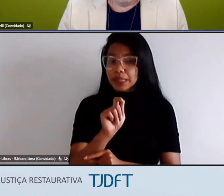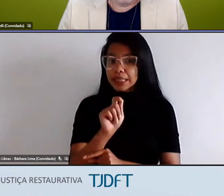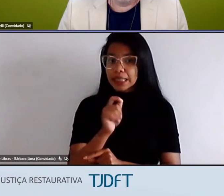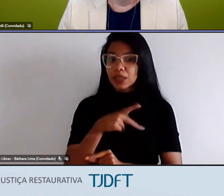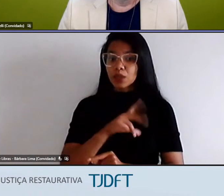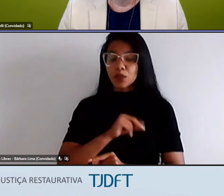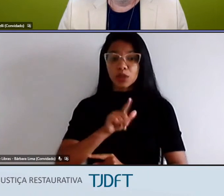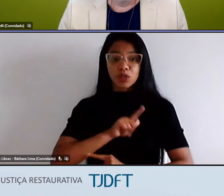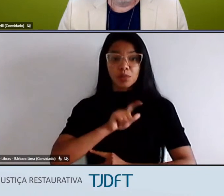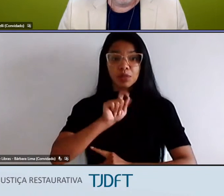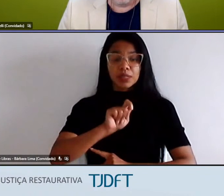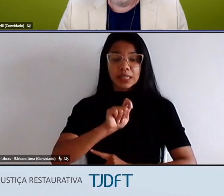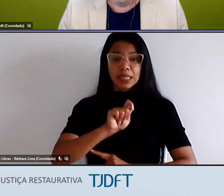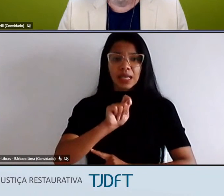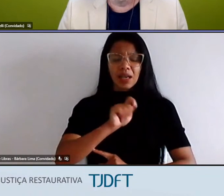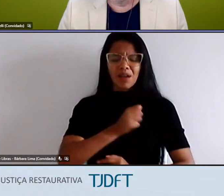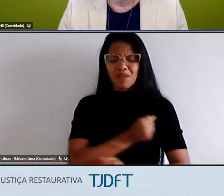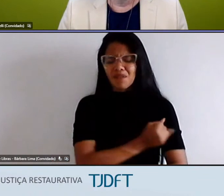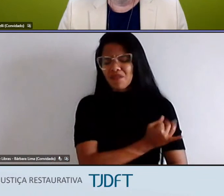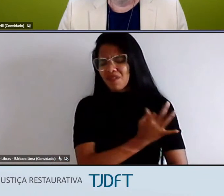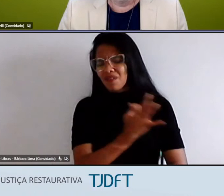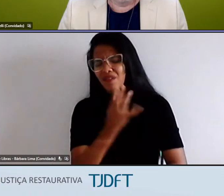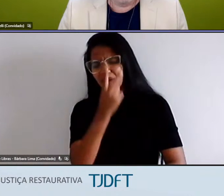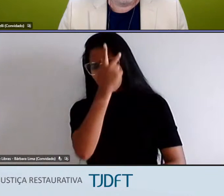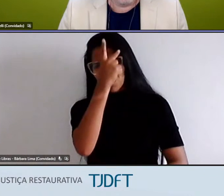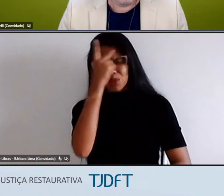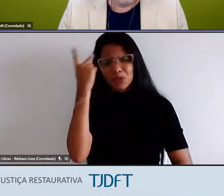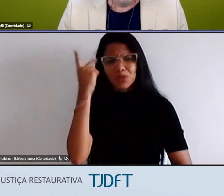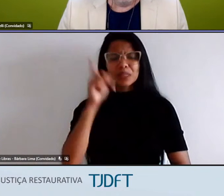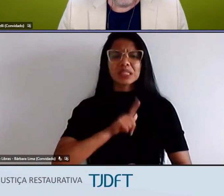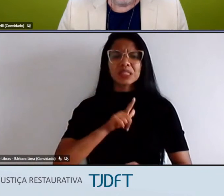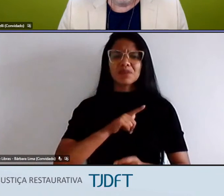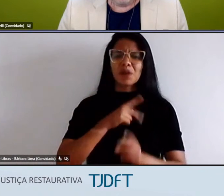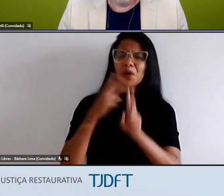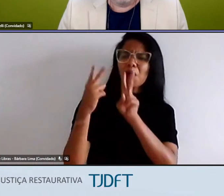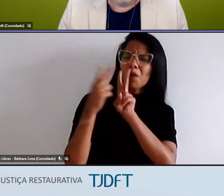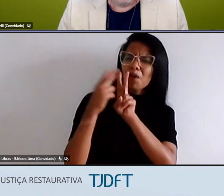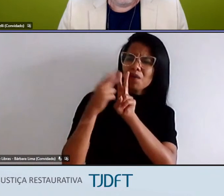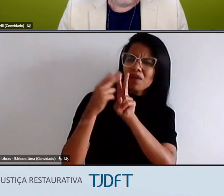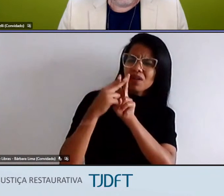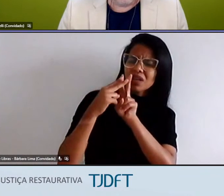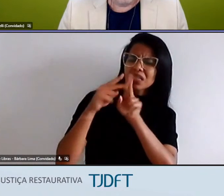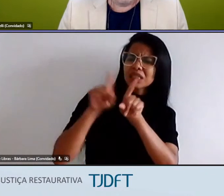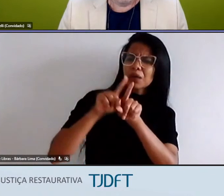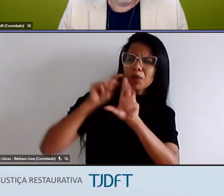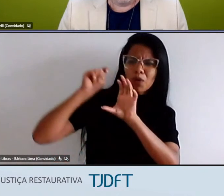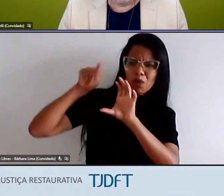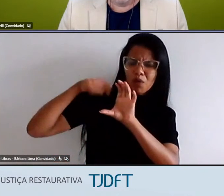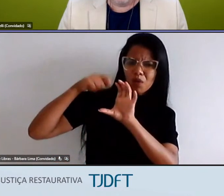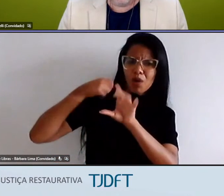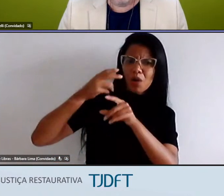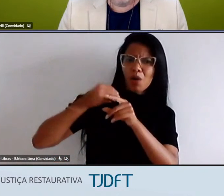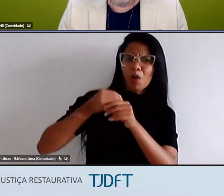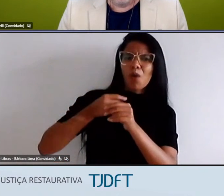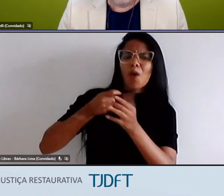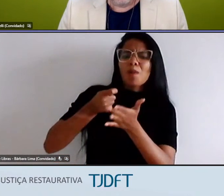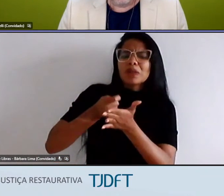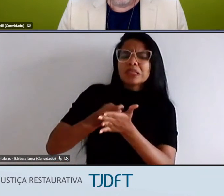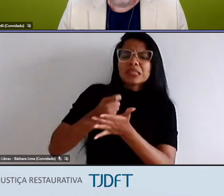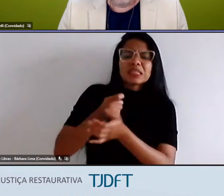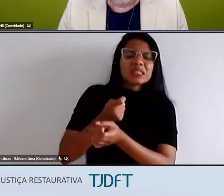de milhares de conferências restaurativas com esses adolescentes, mesmo com a resistência de